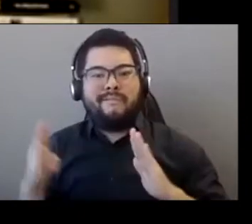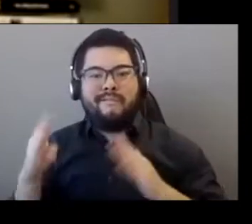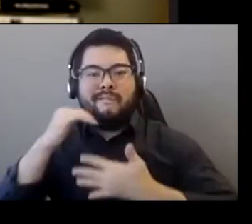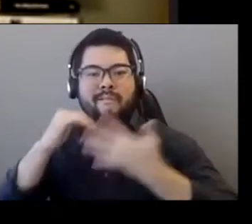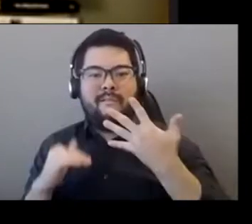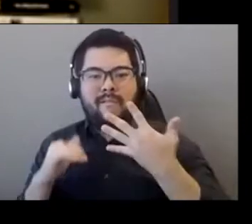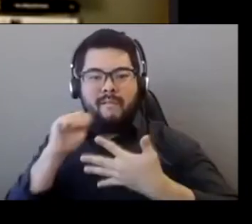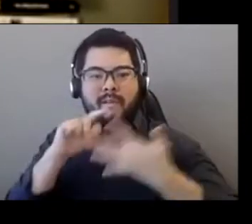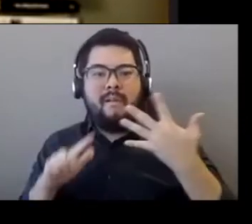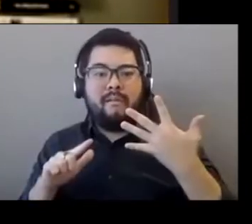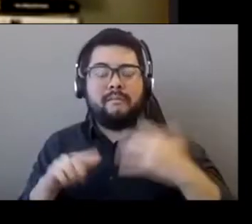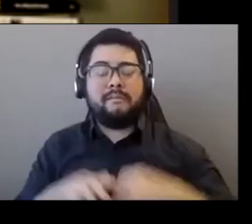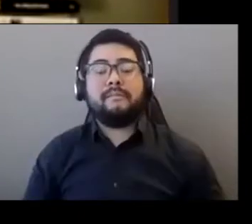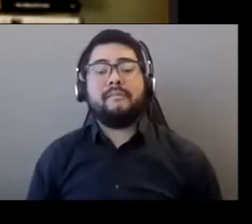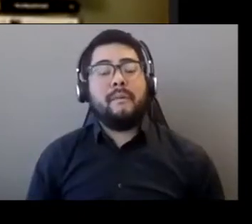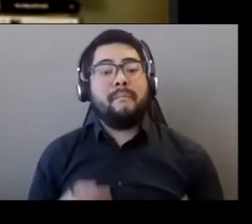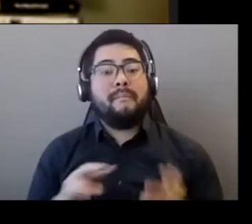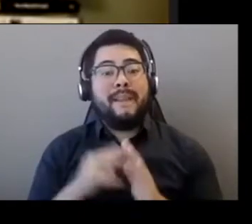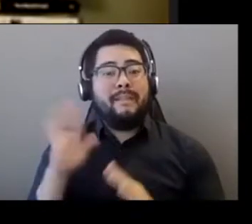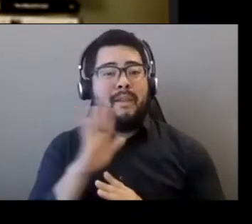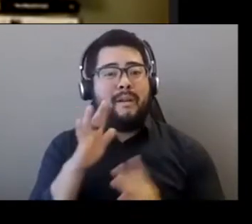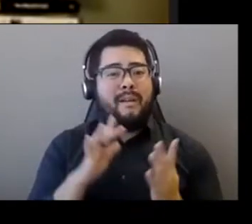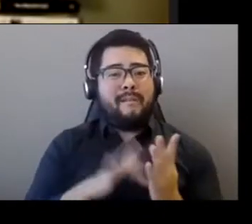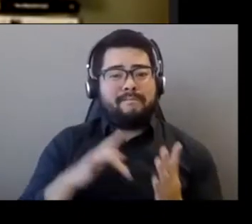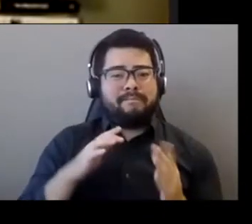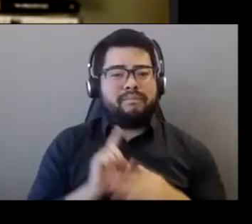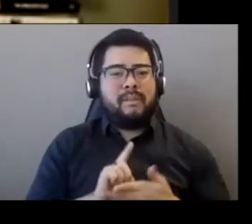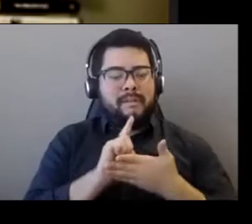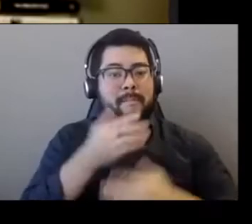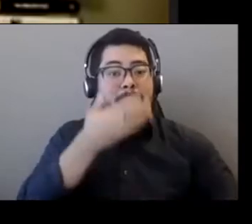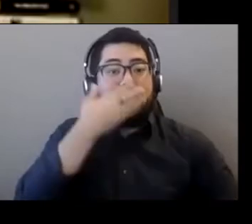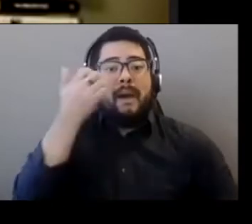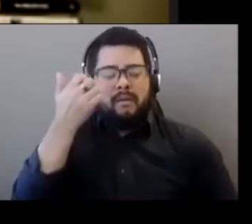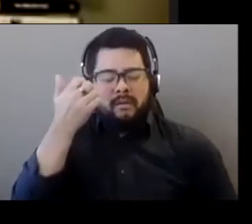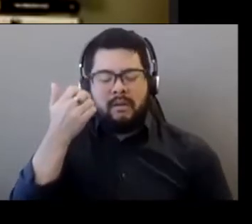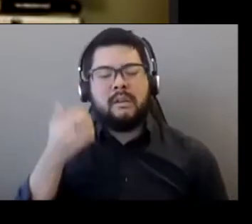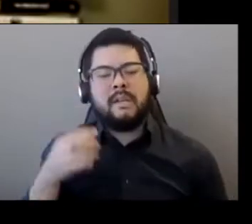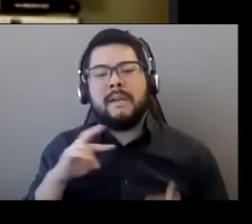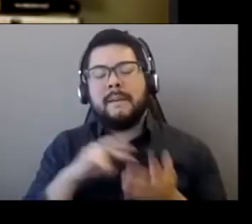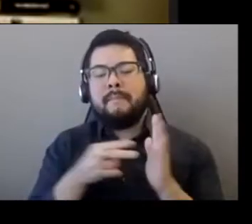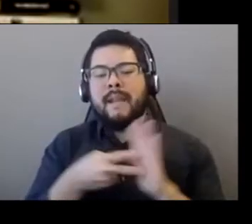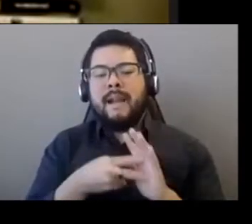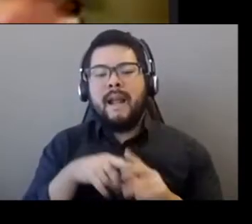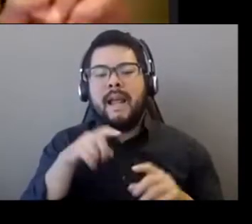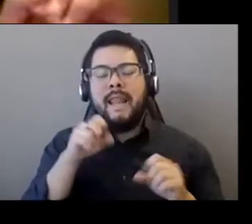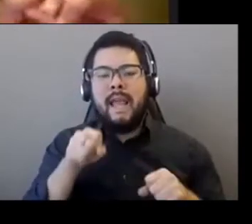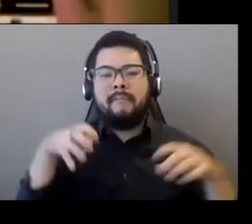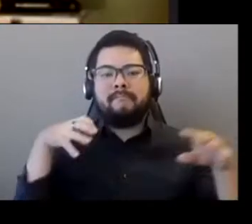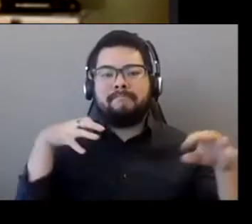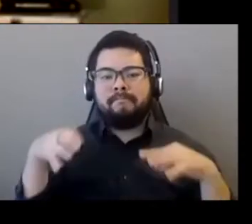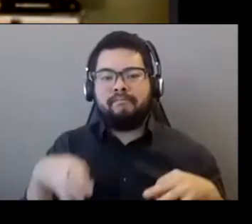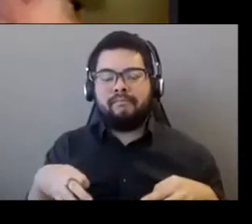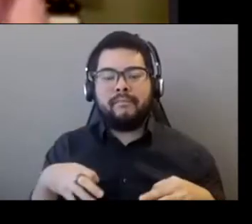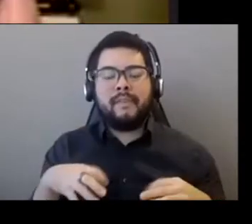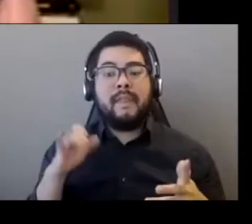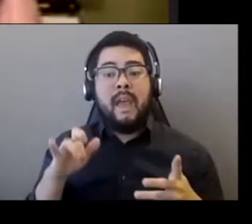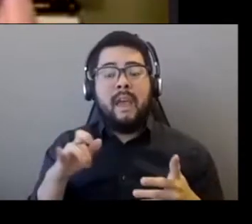them an enormous advantage in the battle of ideas. They're able to speak as if they speak